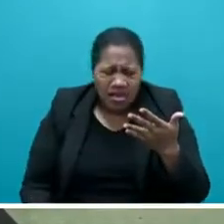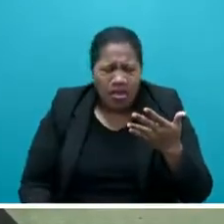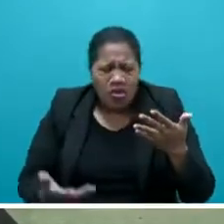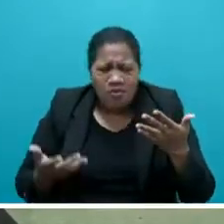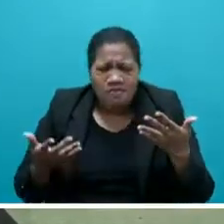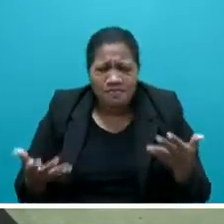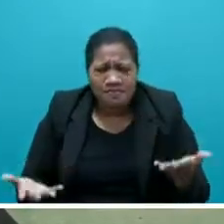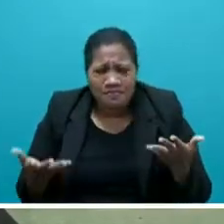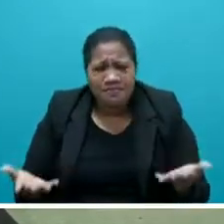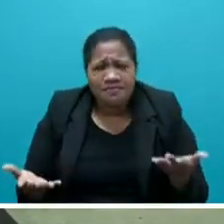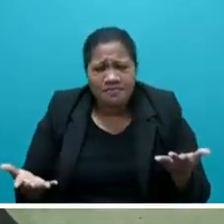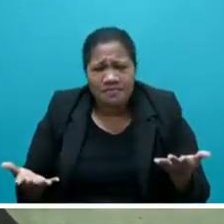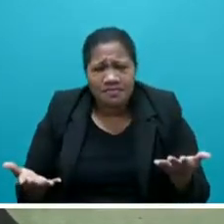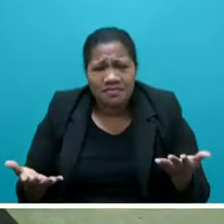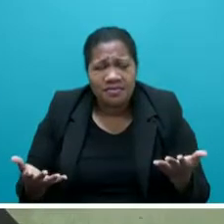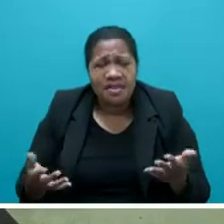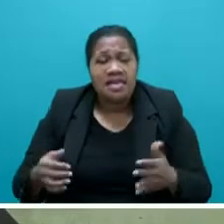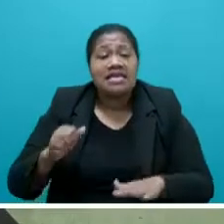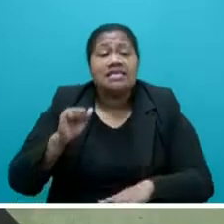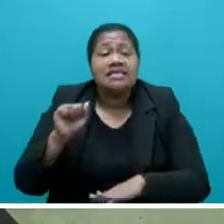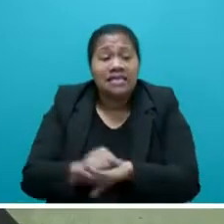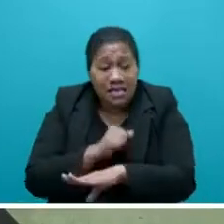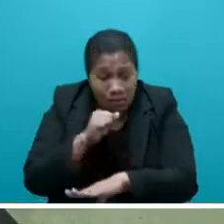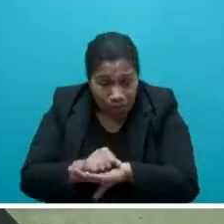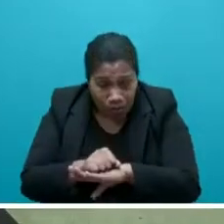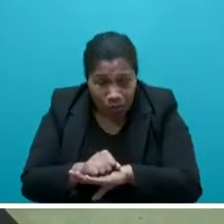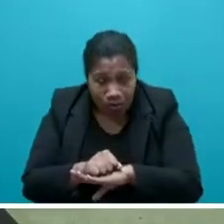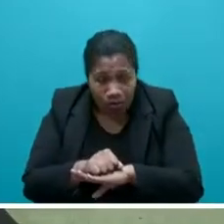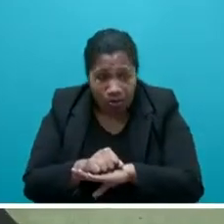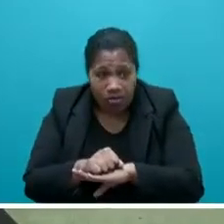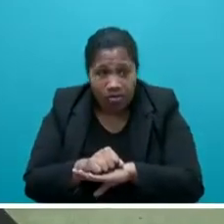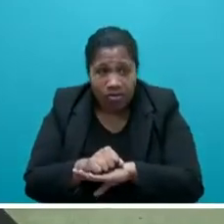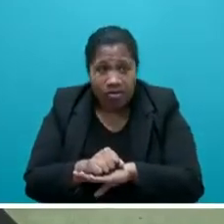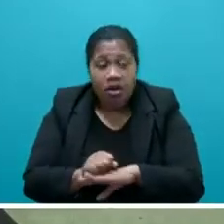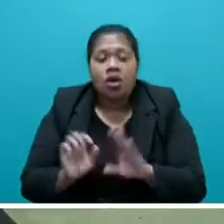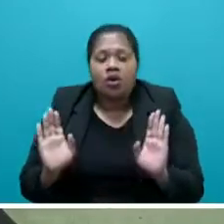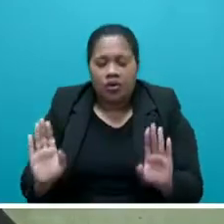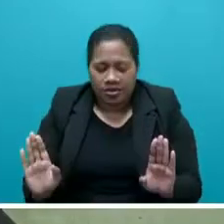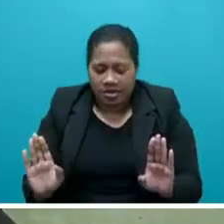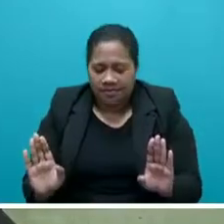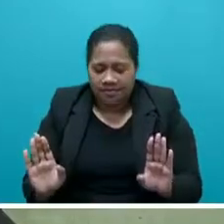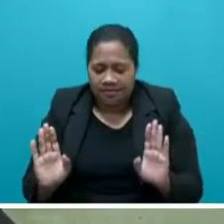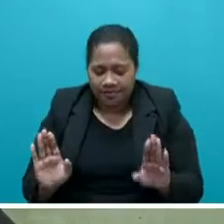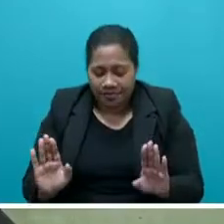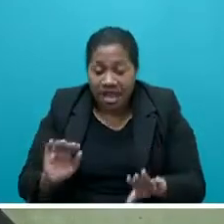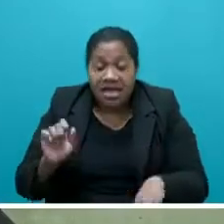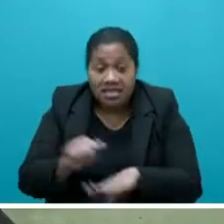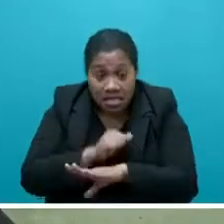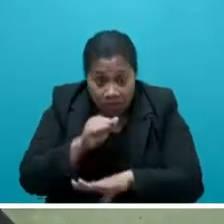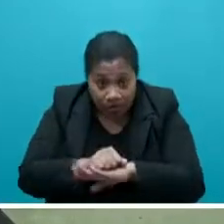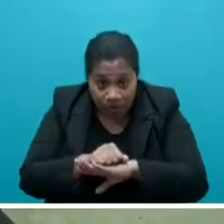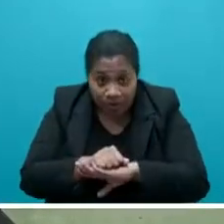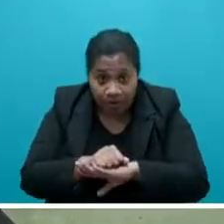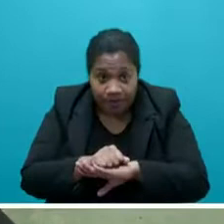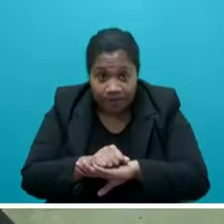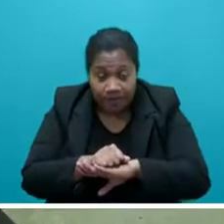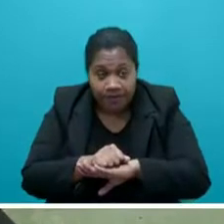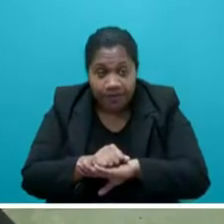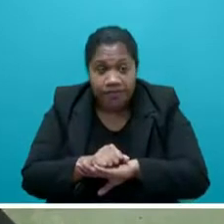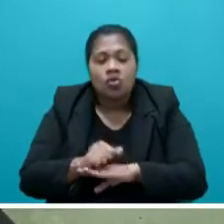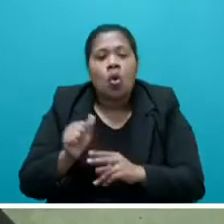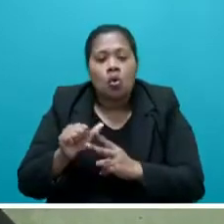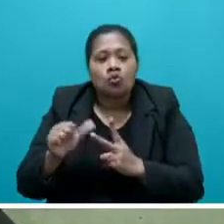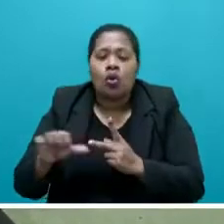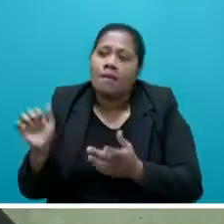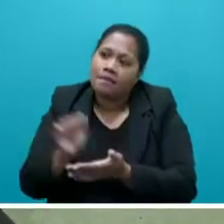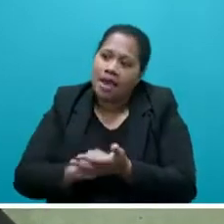generalization. Singapore, Mr. Speaker, sir, Singapore, Mr. Speaker, sir, also buys water from Malaysia. Does